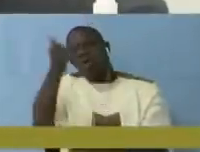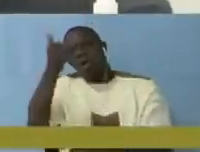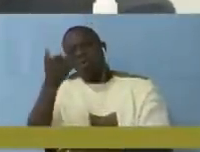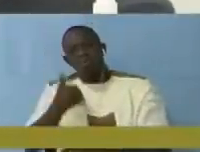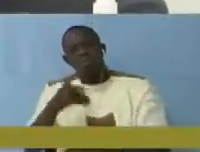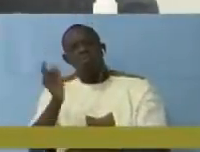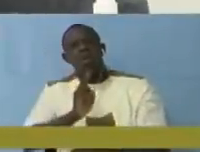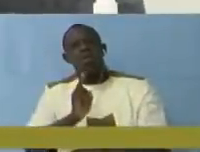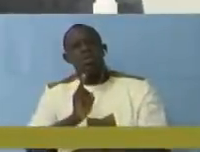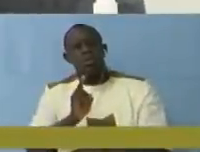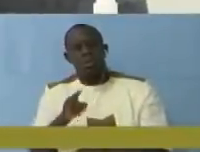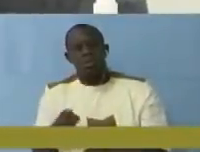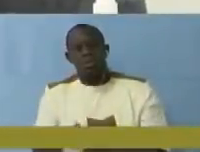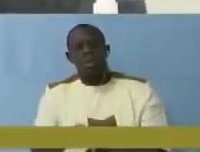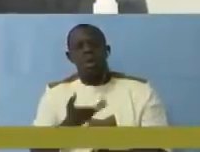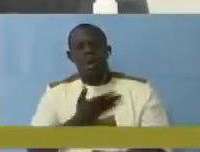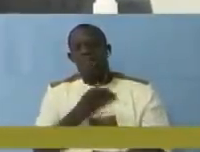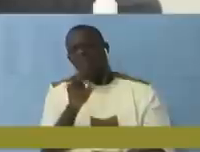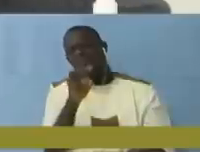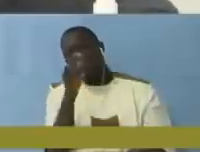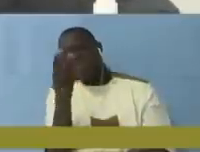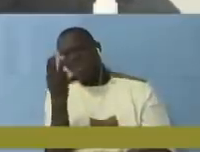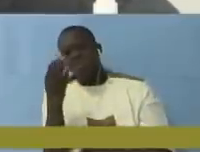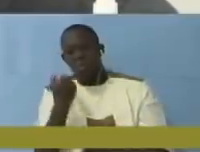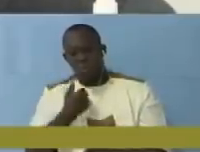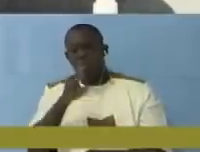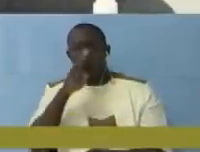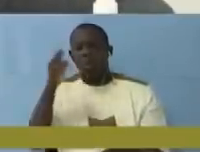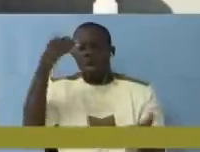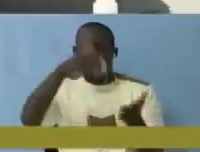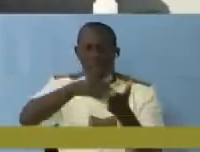the rest? There were few people who came to the NIA, I believe.